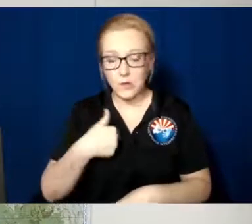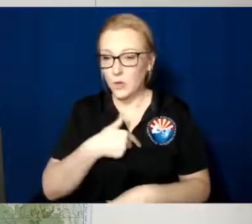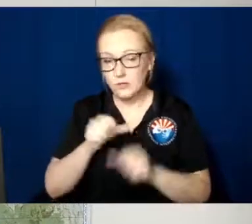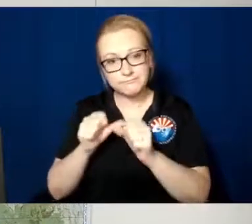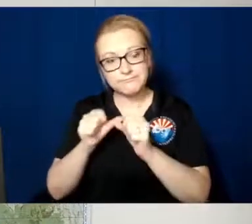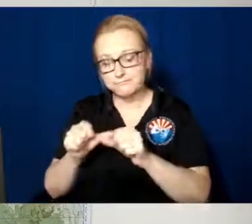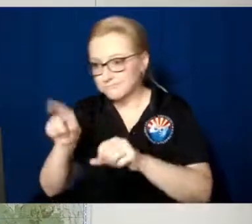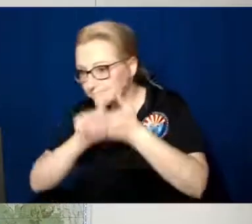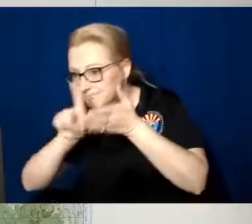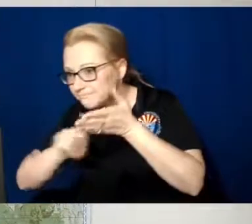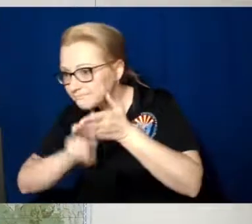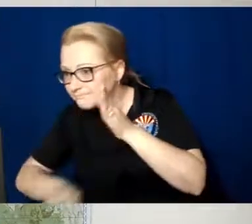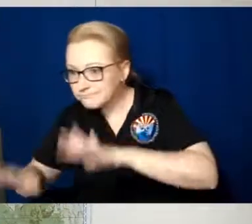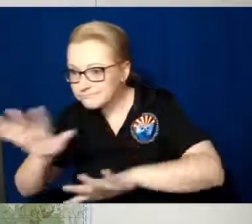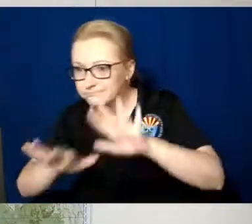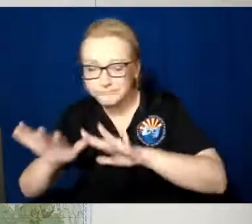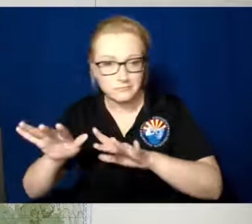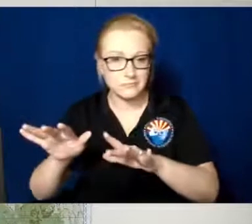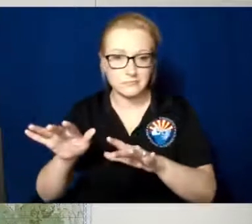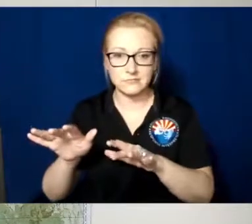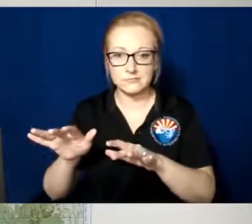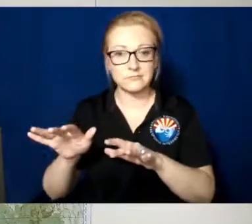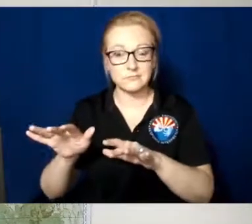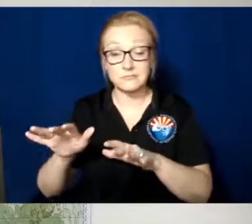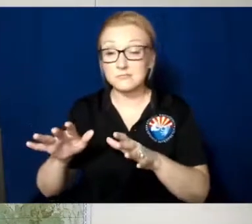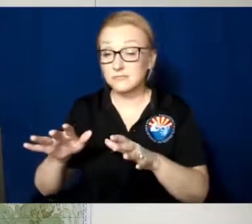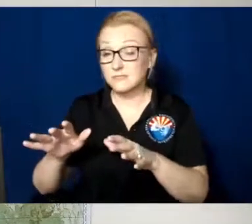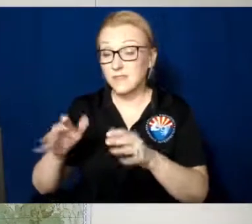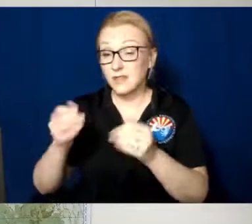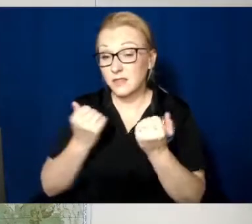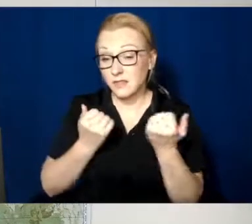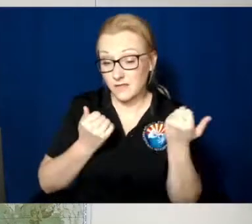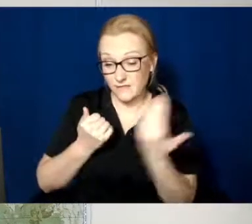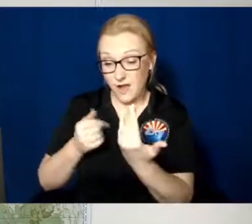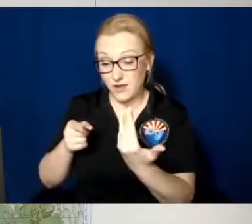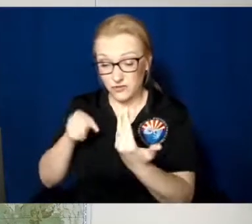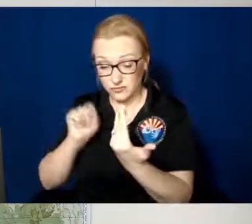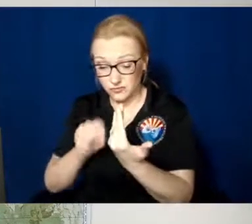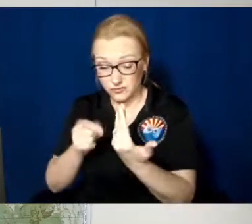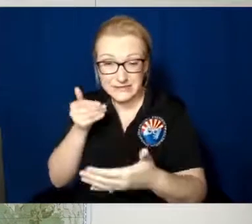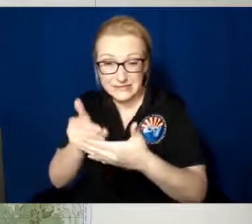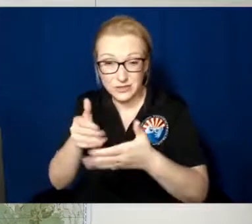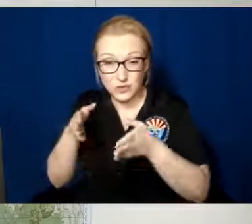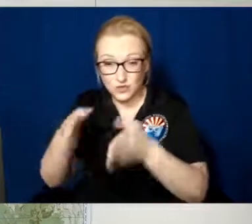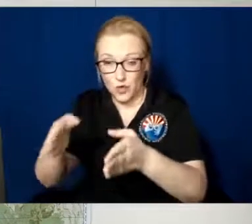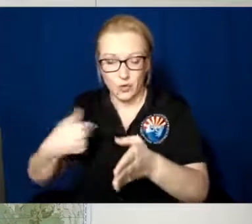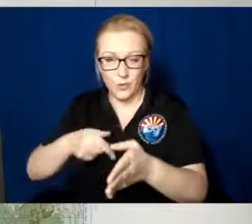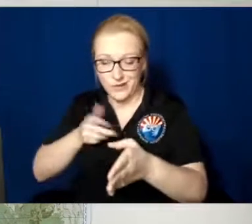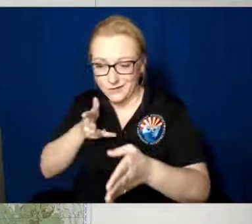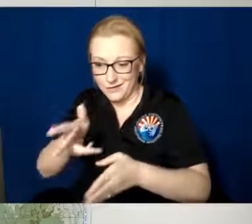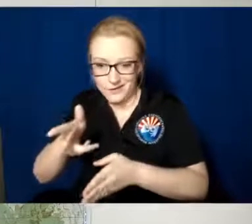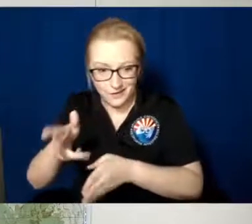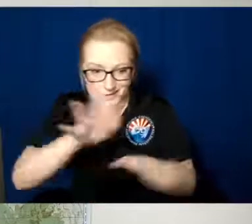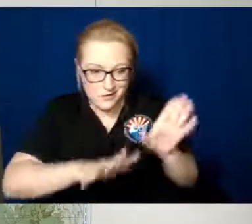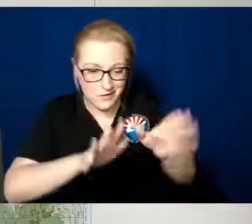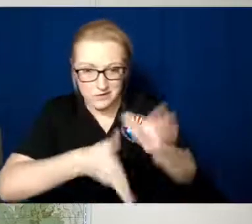area and work where we can, where that fire's checked up against some roads. And we've got a good plan in place there, and